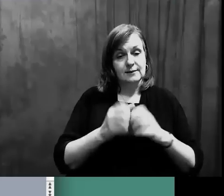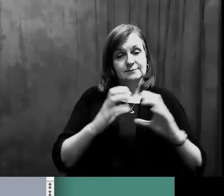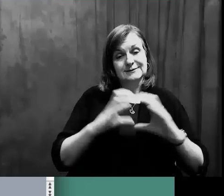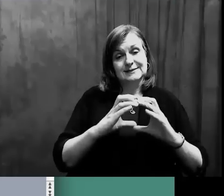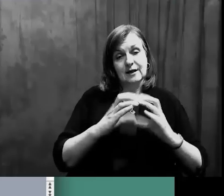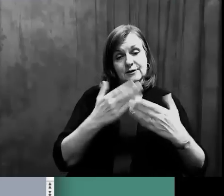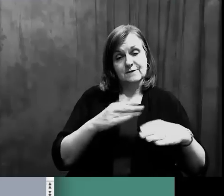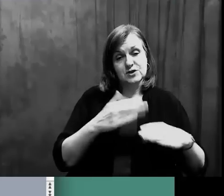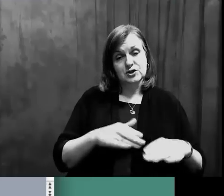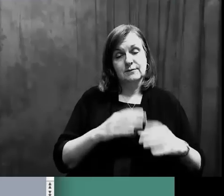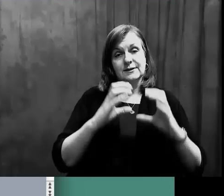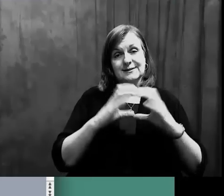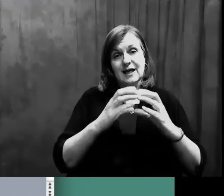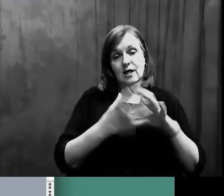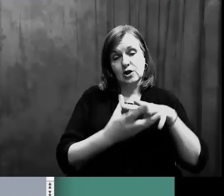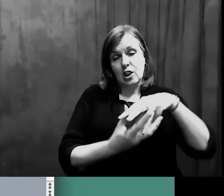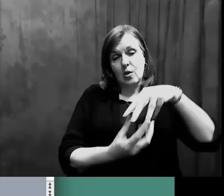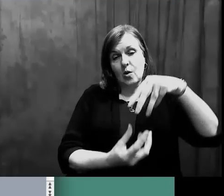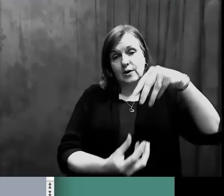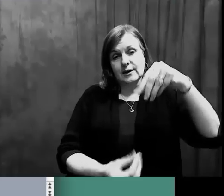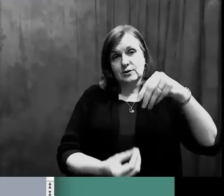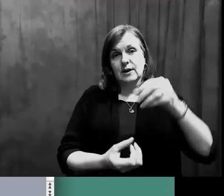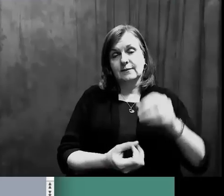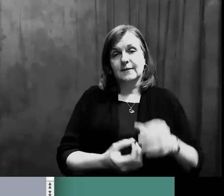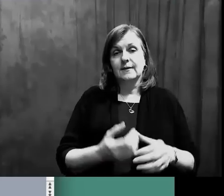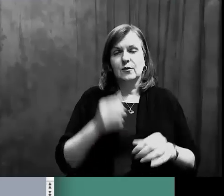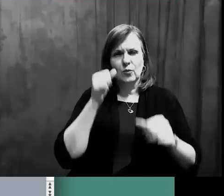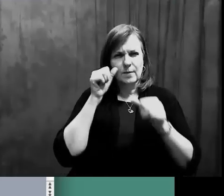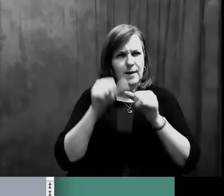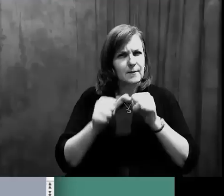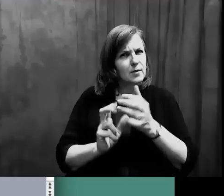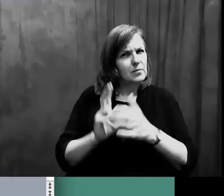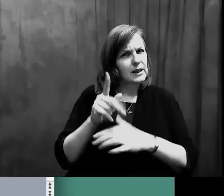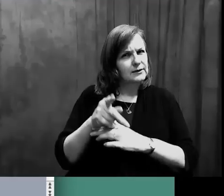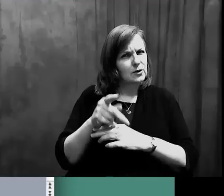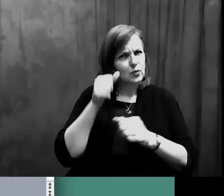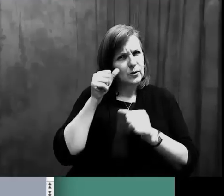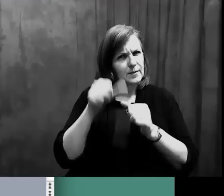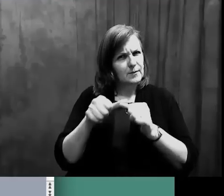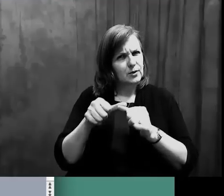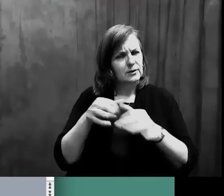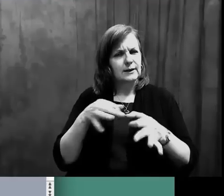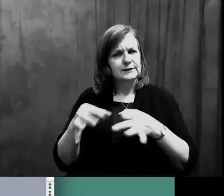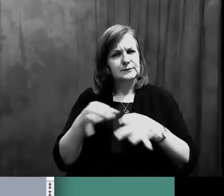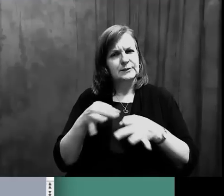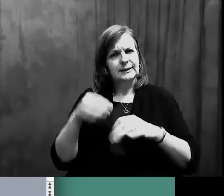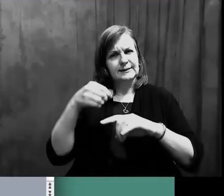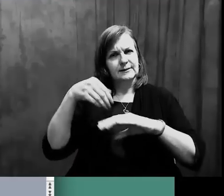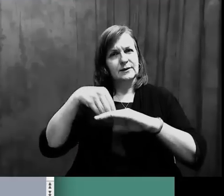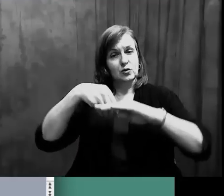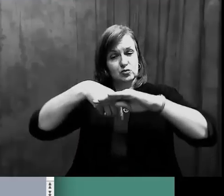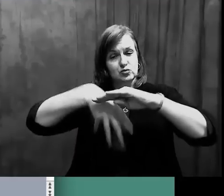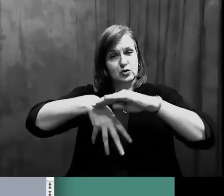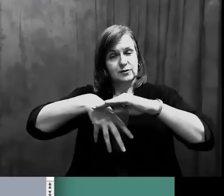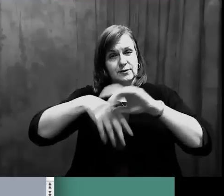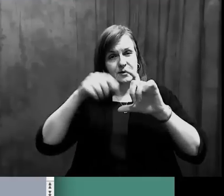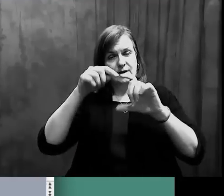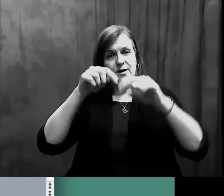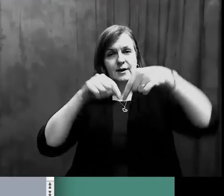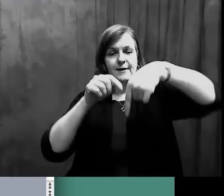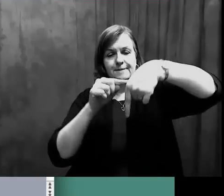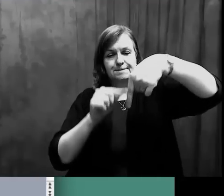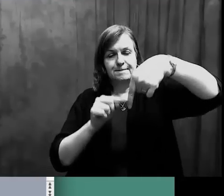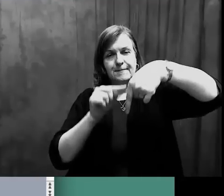very much focused on cell growth and cell division, and cell elongation. Remember, in plants, we saw it